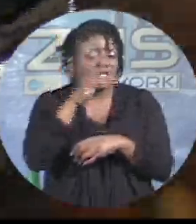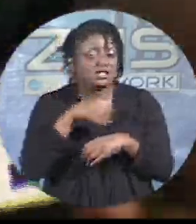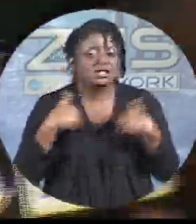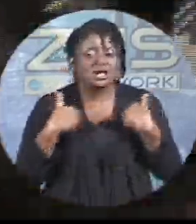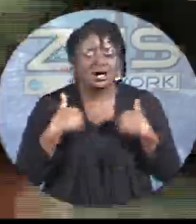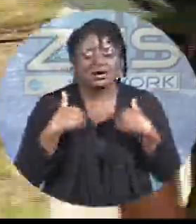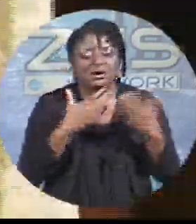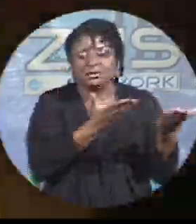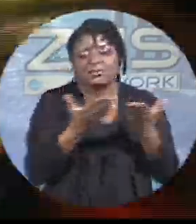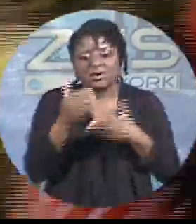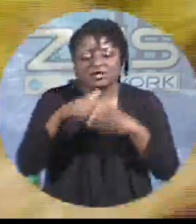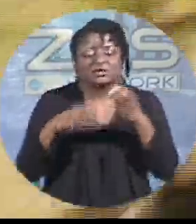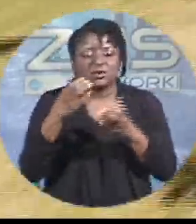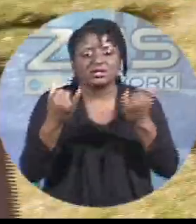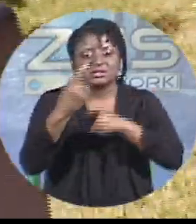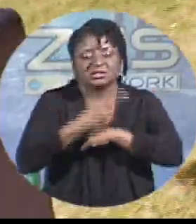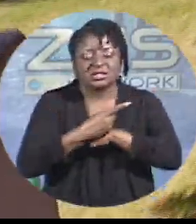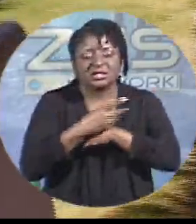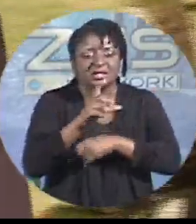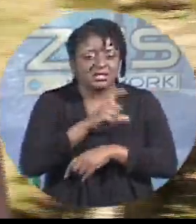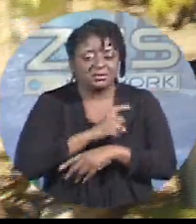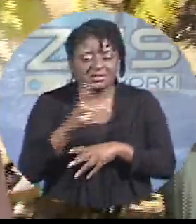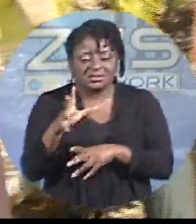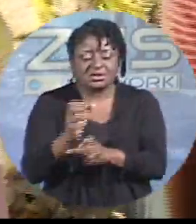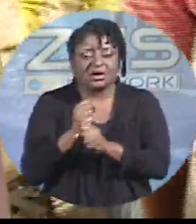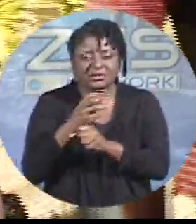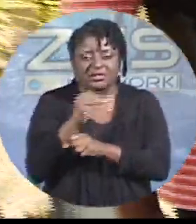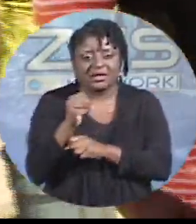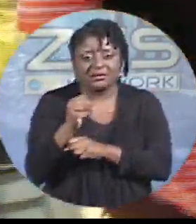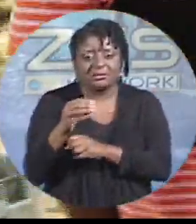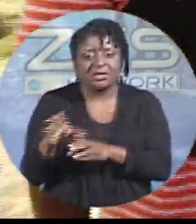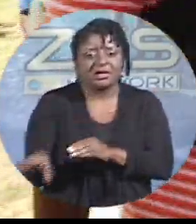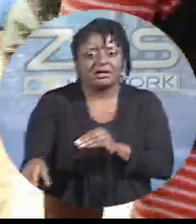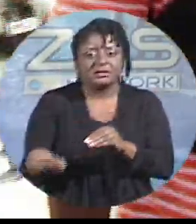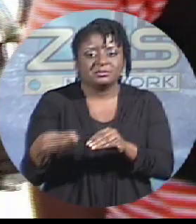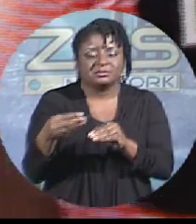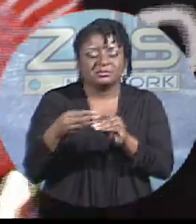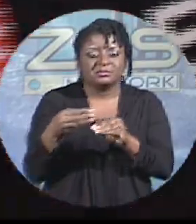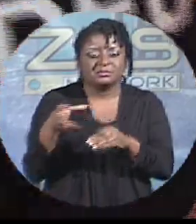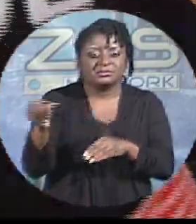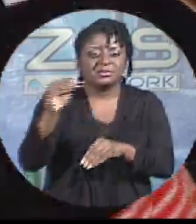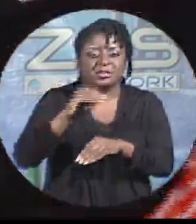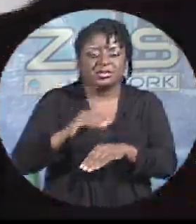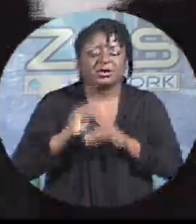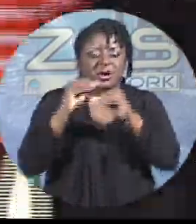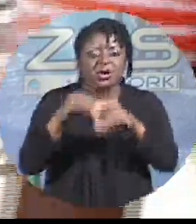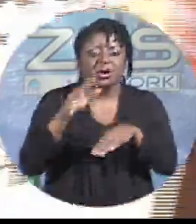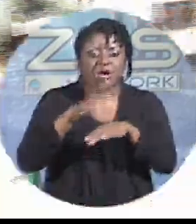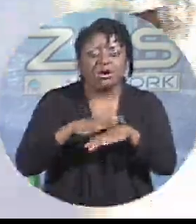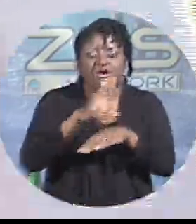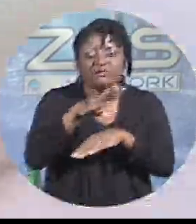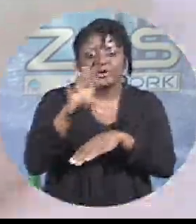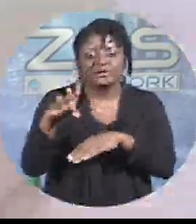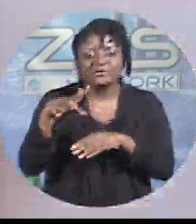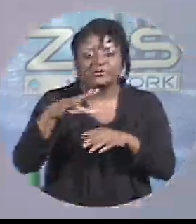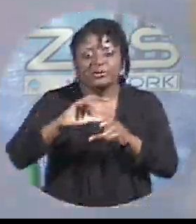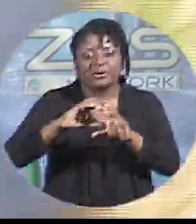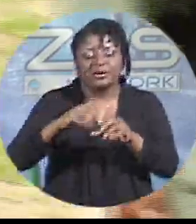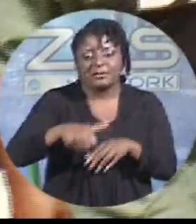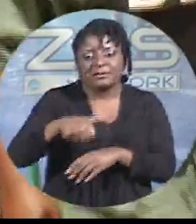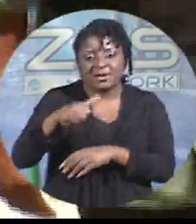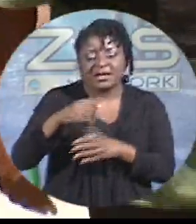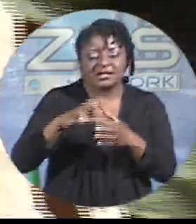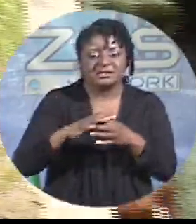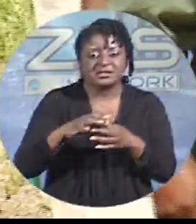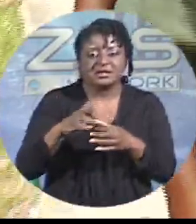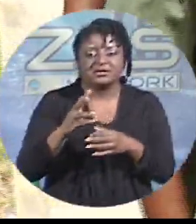allegedly caught the pair loading 44 bags of marijuana onto a truck in the early morning hours. After pleading guilty, the father of 10 was